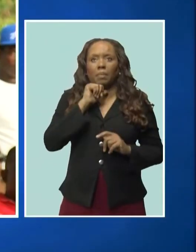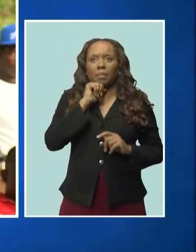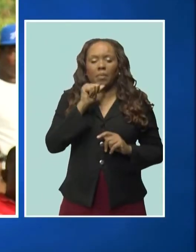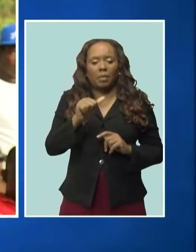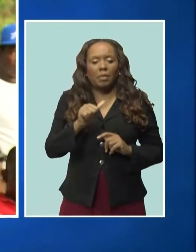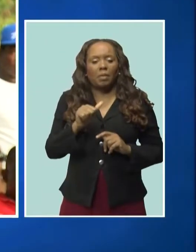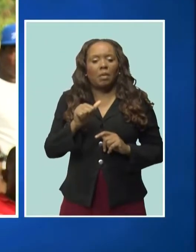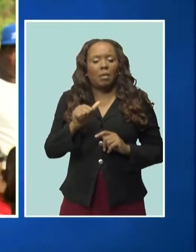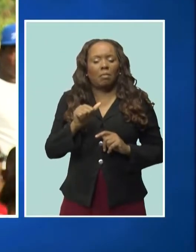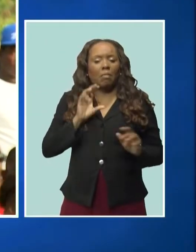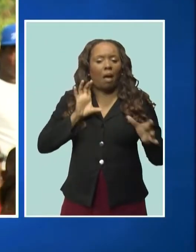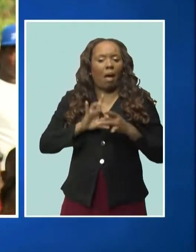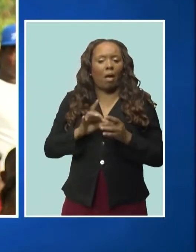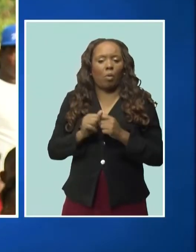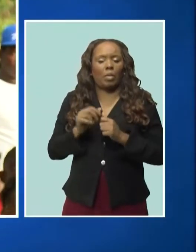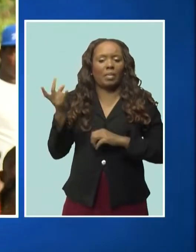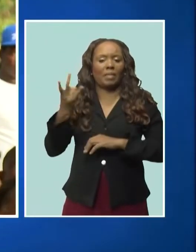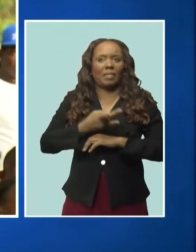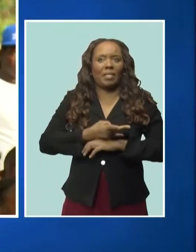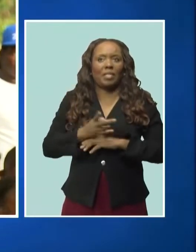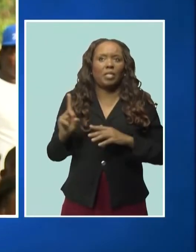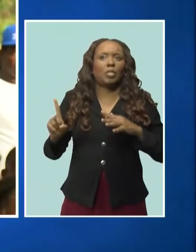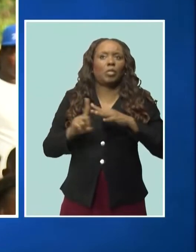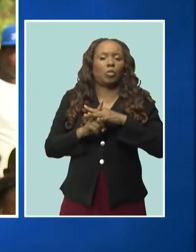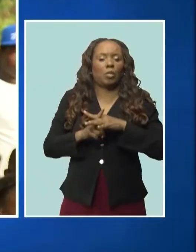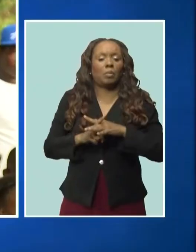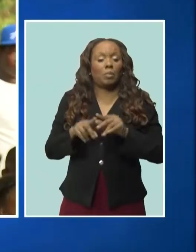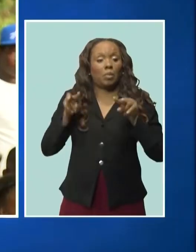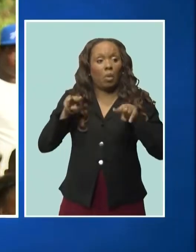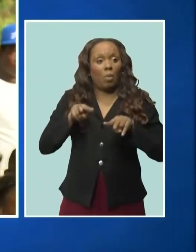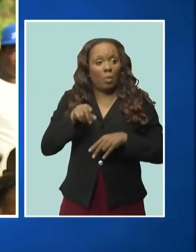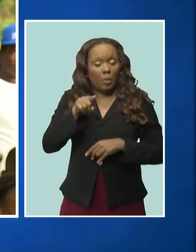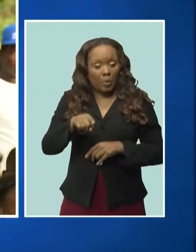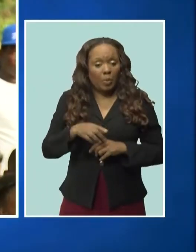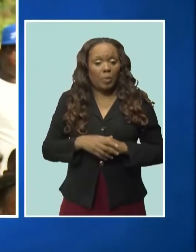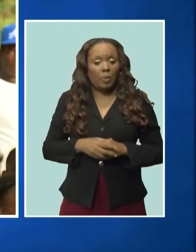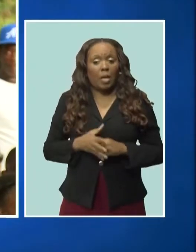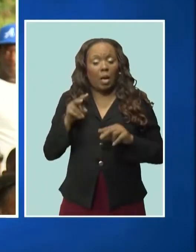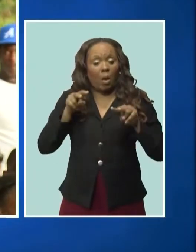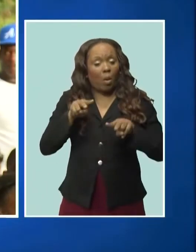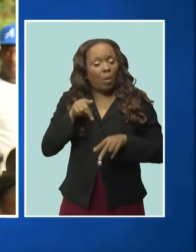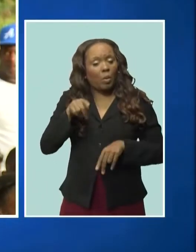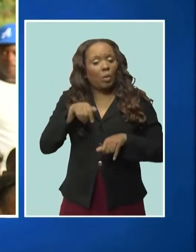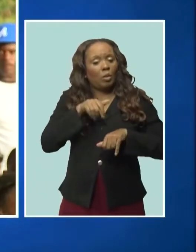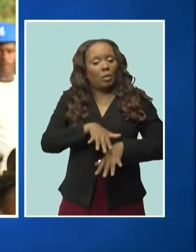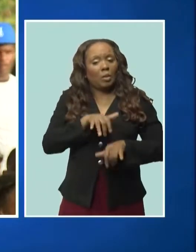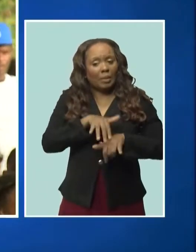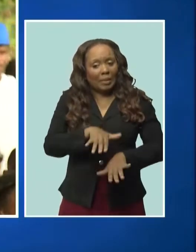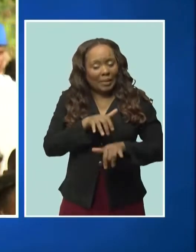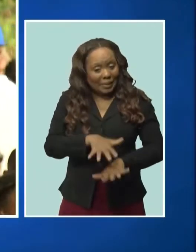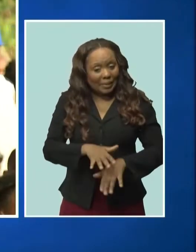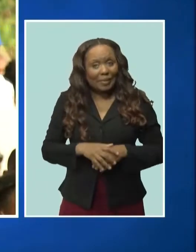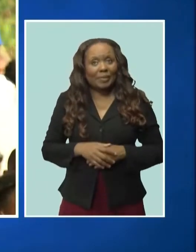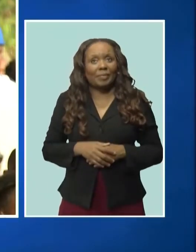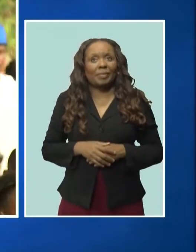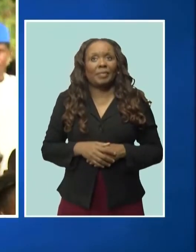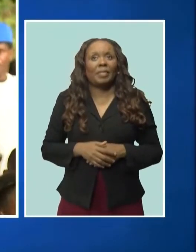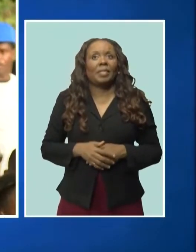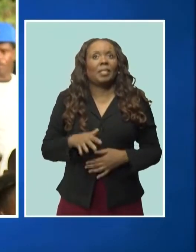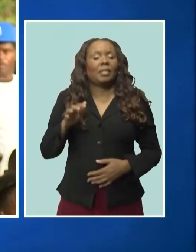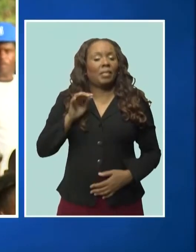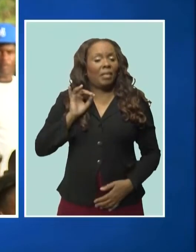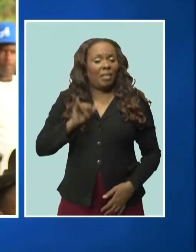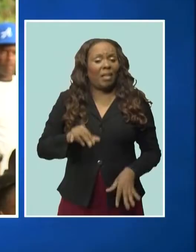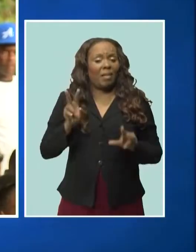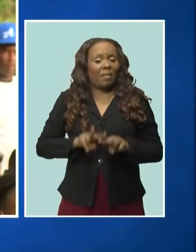independence parades to watch you and to be entertained by you. Do not underestimate the value you have